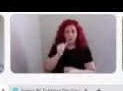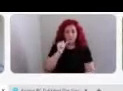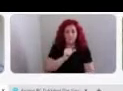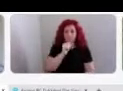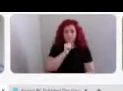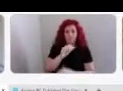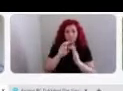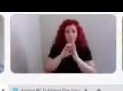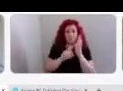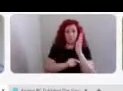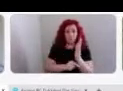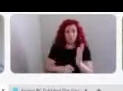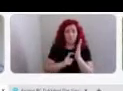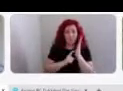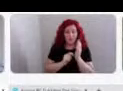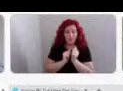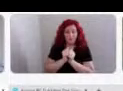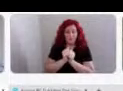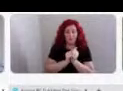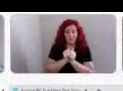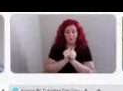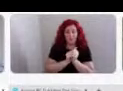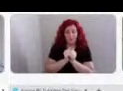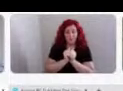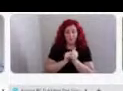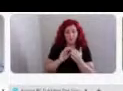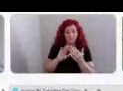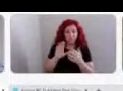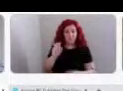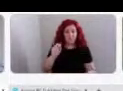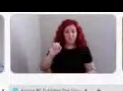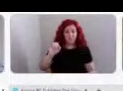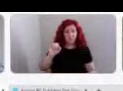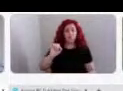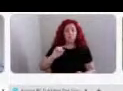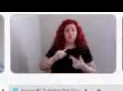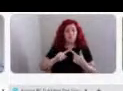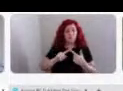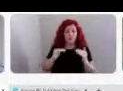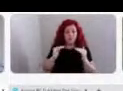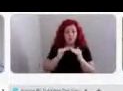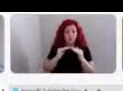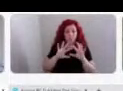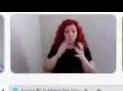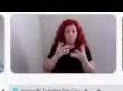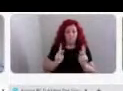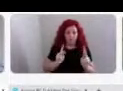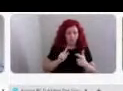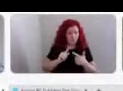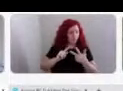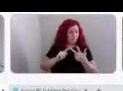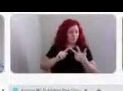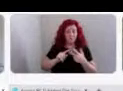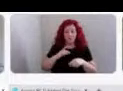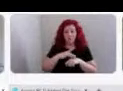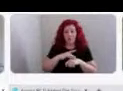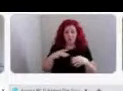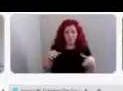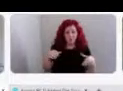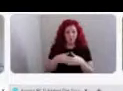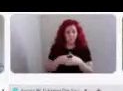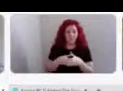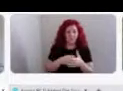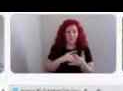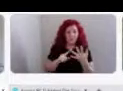mandates of competitiveness communities of interest equal population geographical compactness